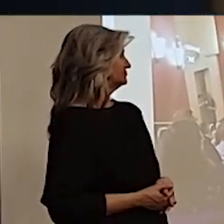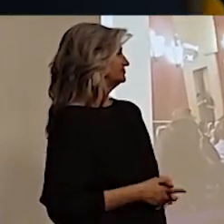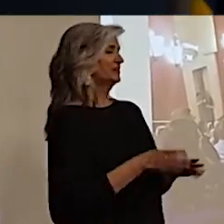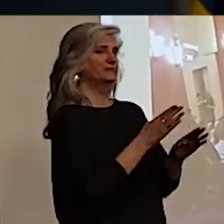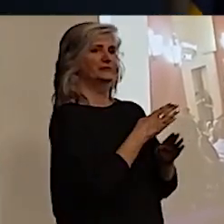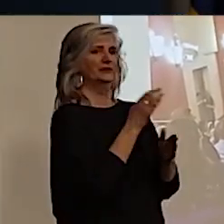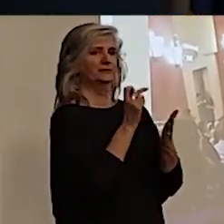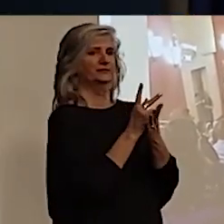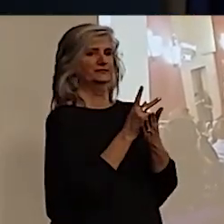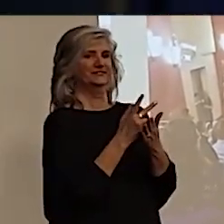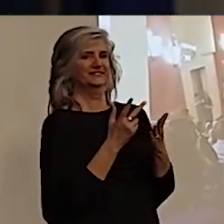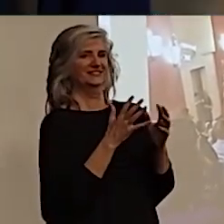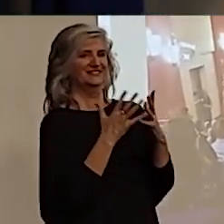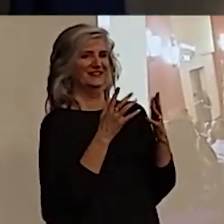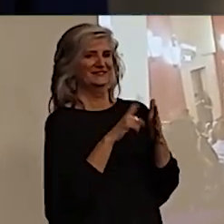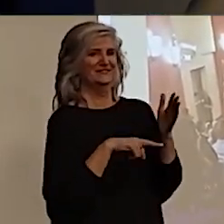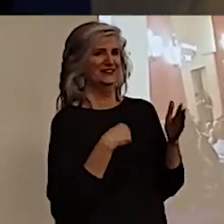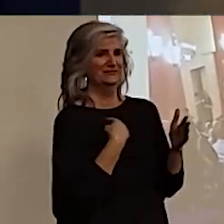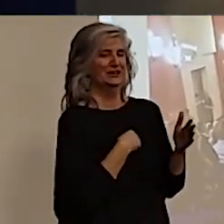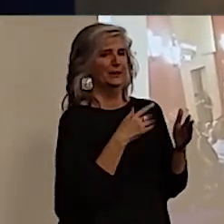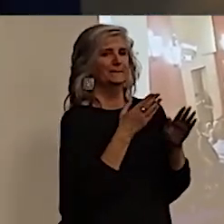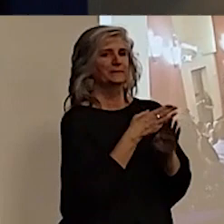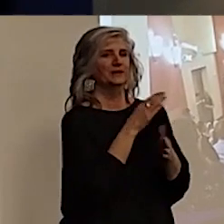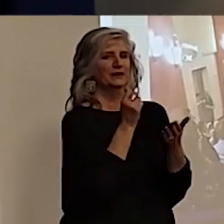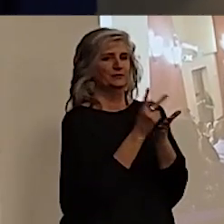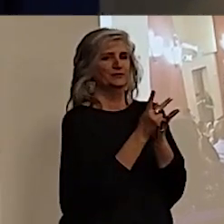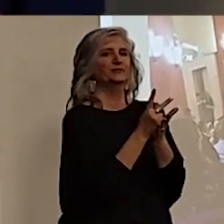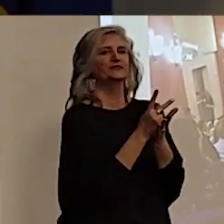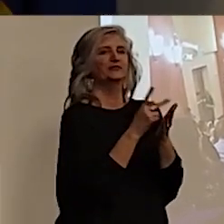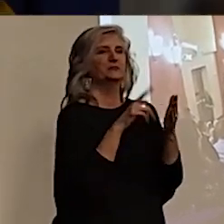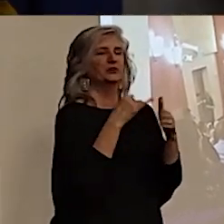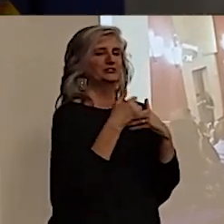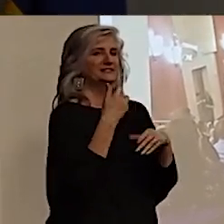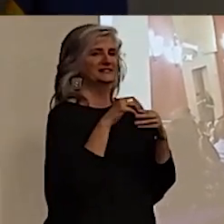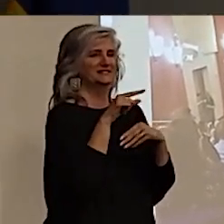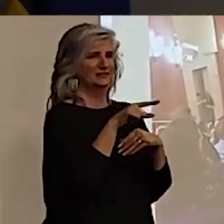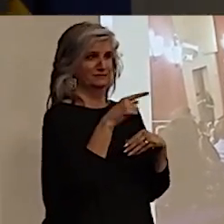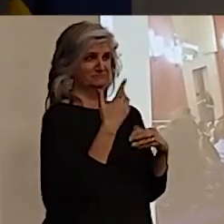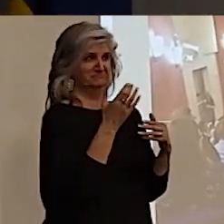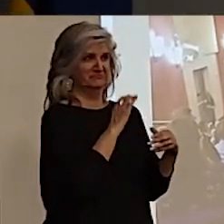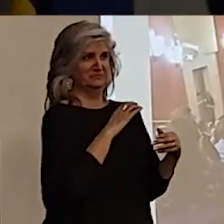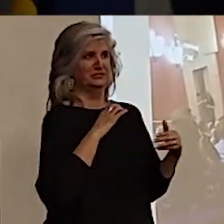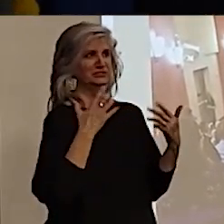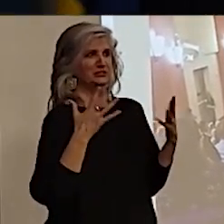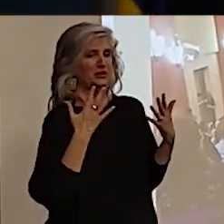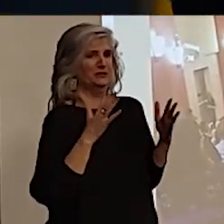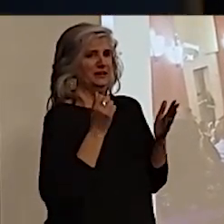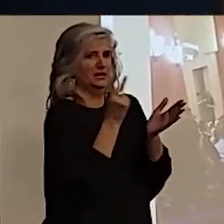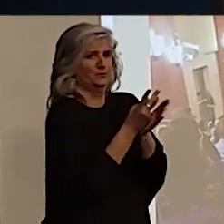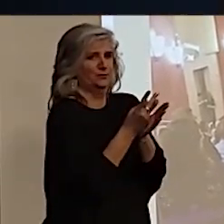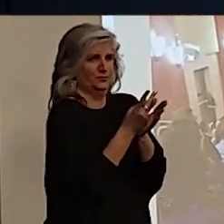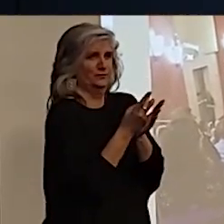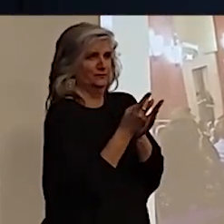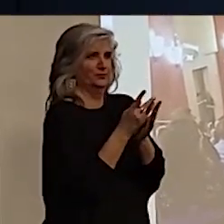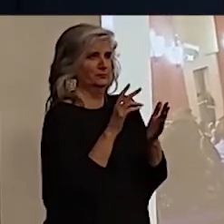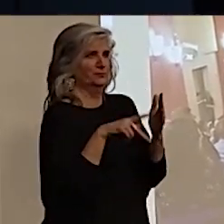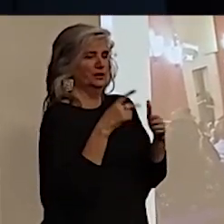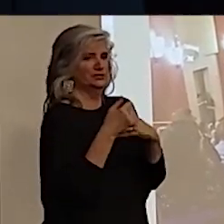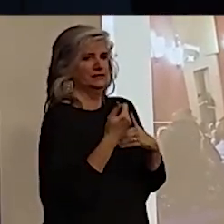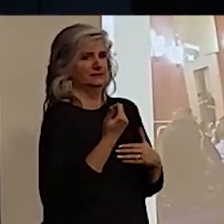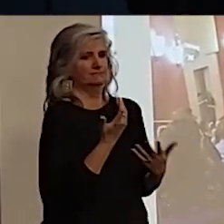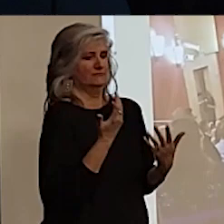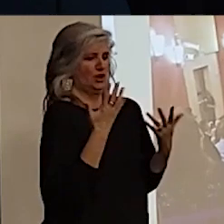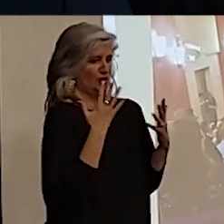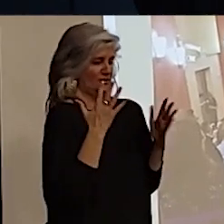Yeah, there's a lot of what are pre-approved projects in here, where the commission has already approved these projects. You're